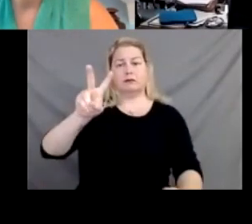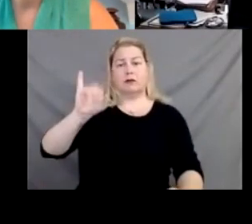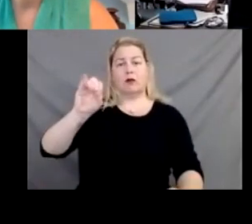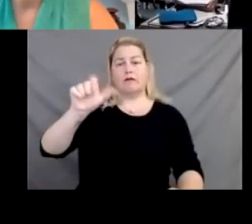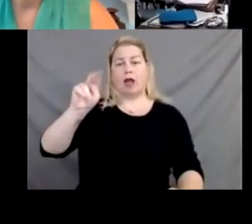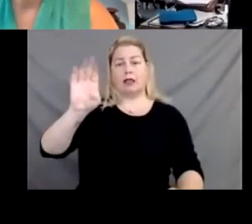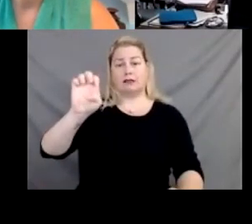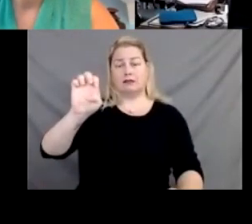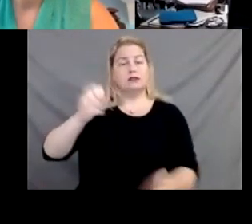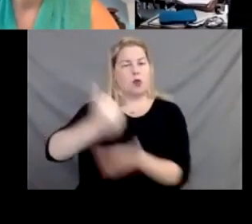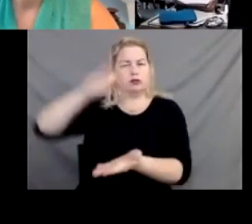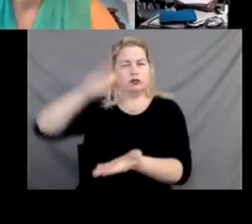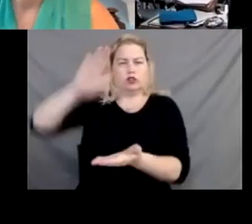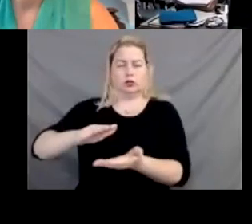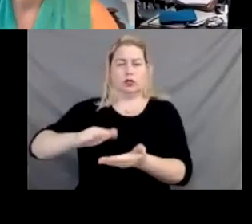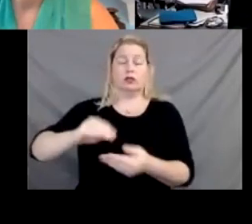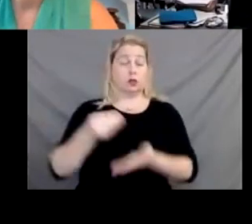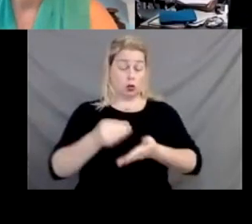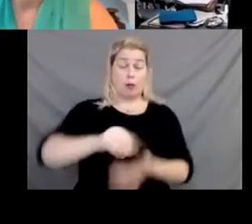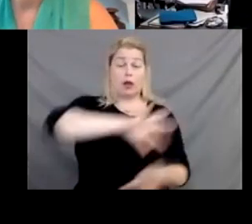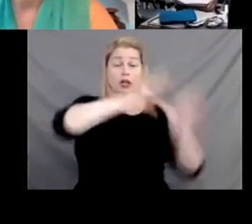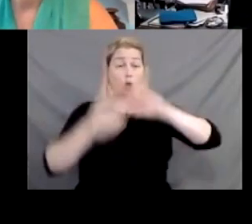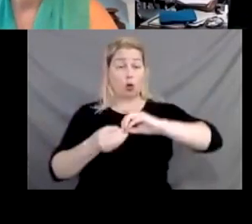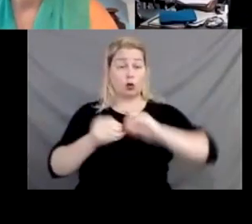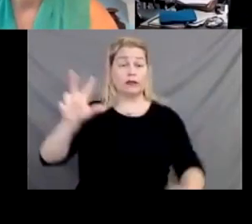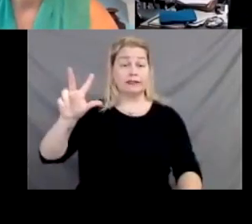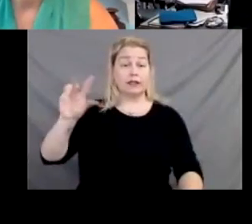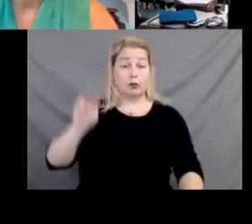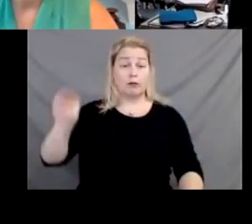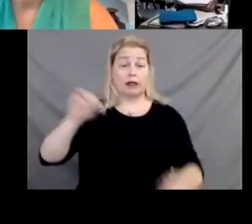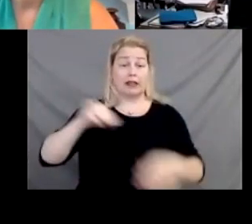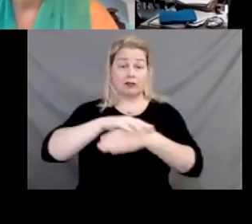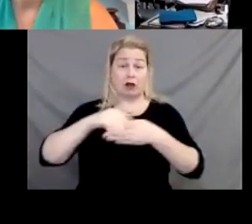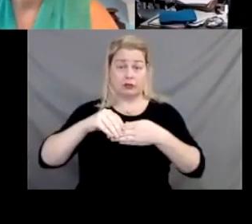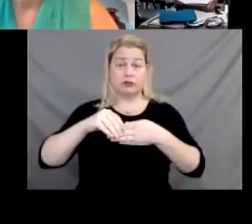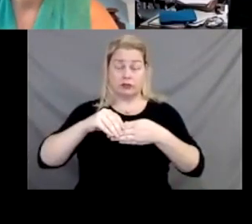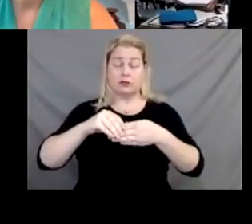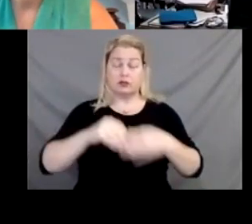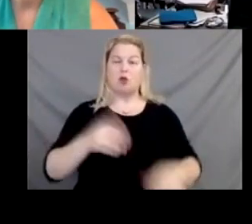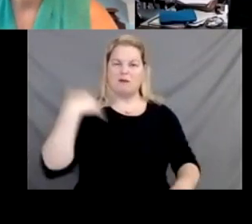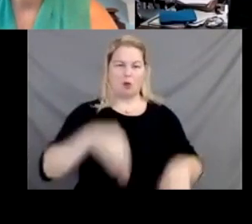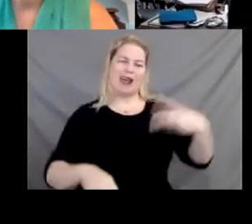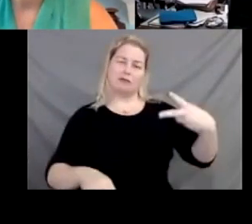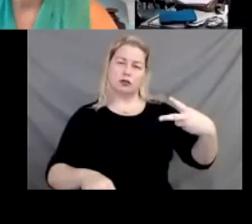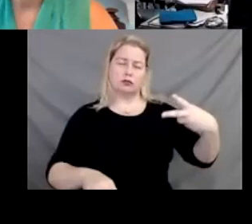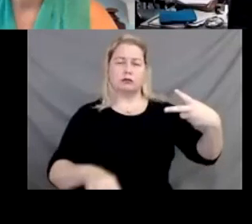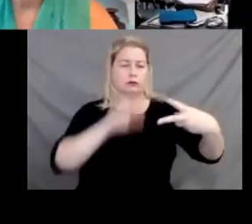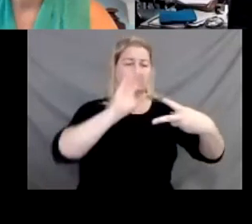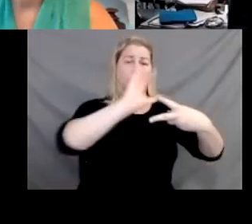$3 million, which is the same amount that the previous 2 items had combined for, but we're just sort of